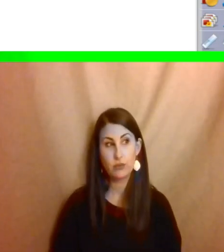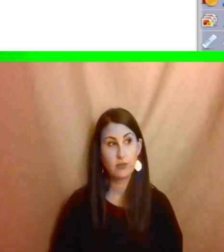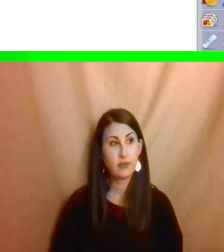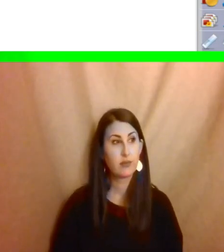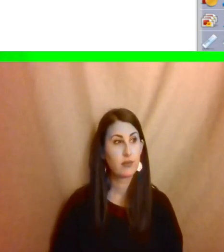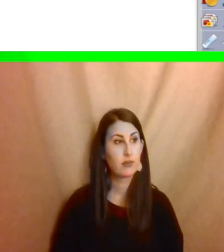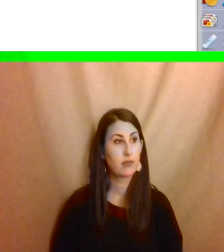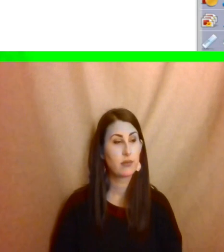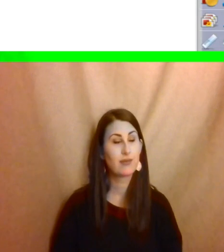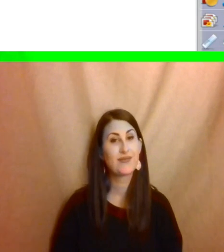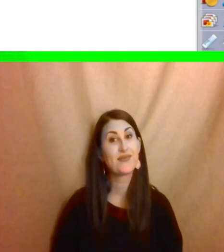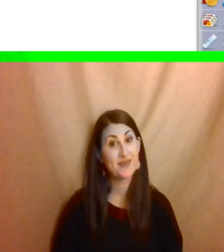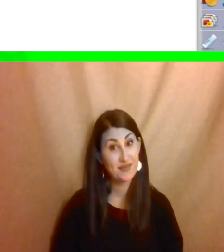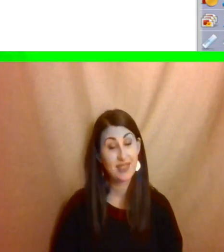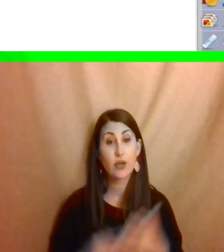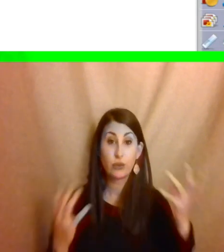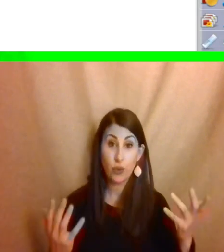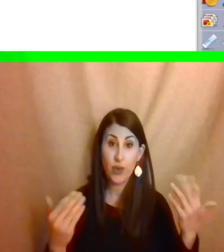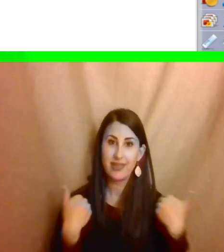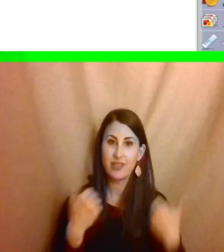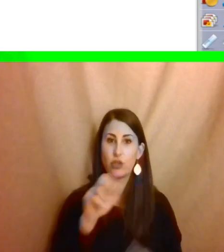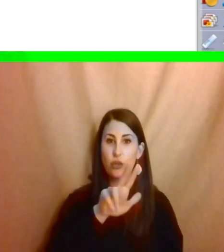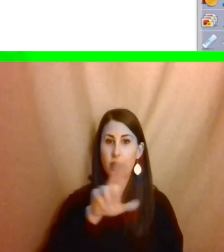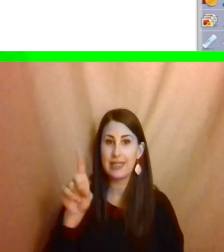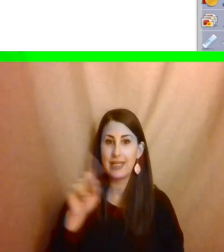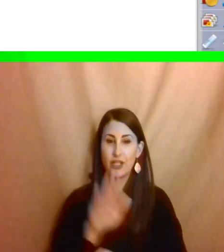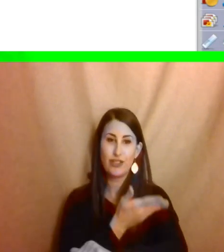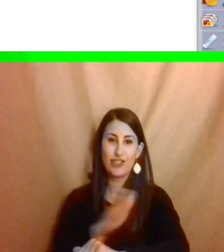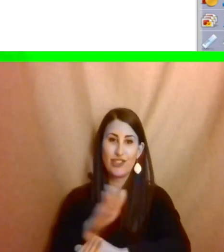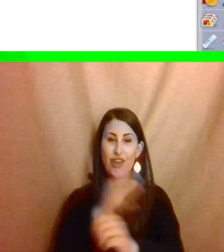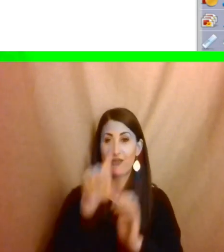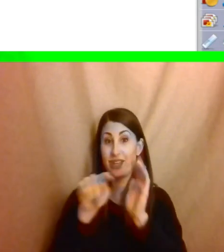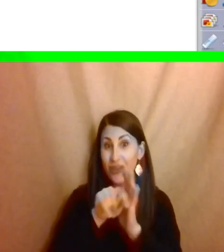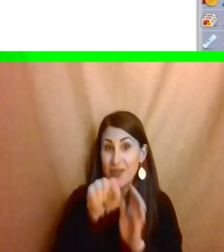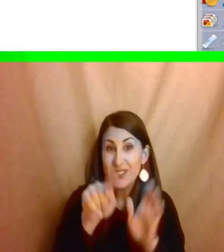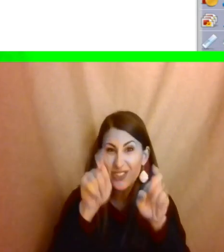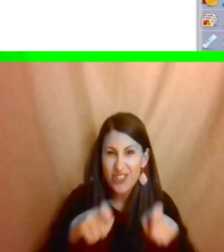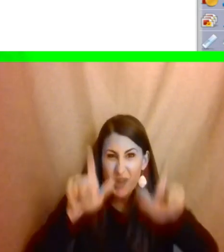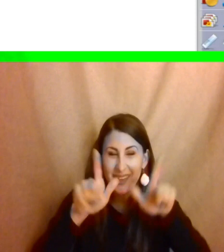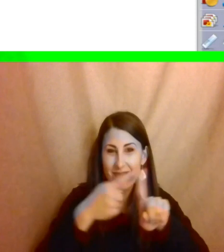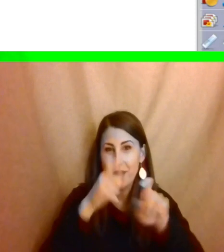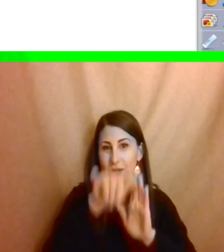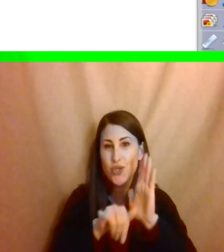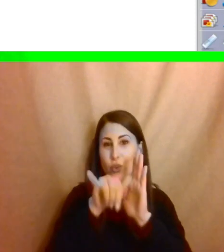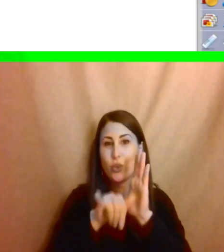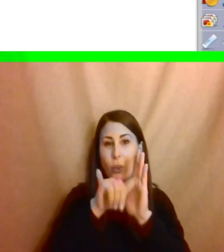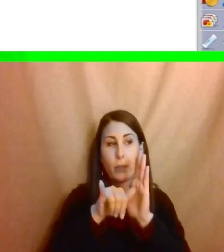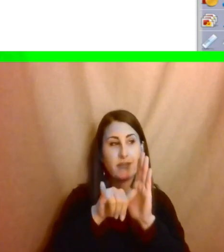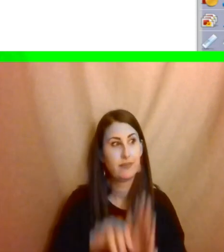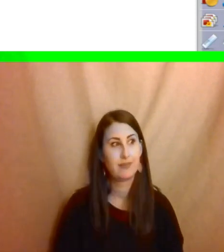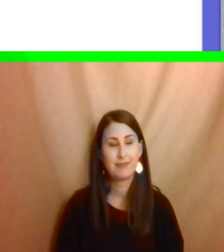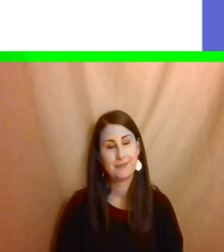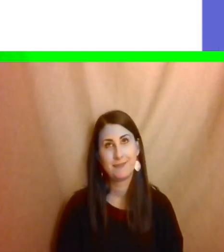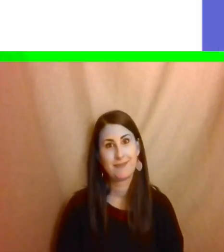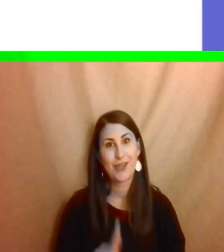Alright, so there is a 3D song video that you should look up on YouTube. Alright? It is very catchy. If